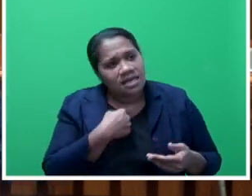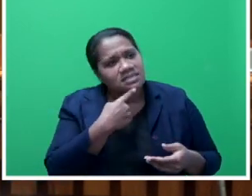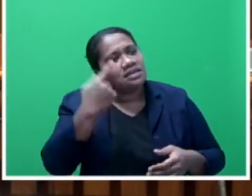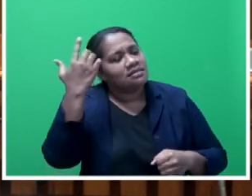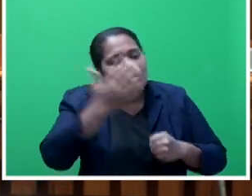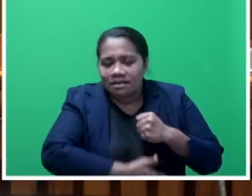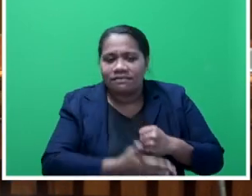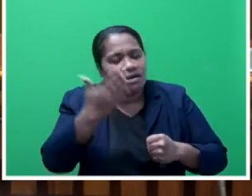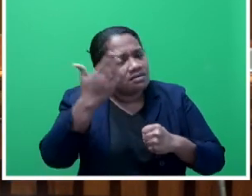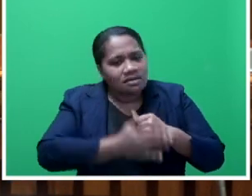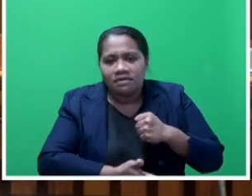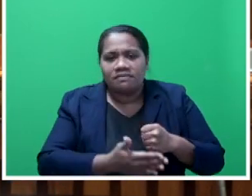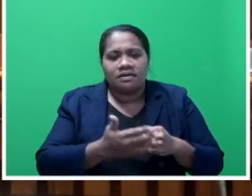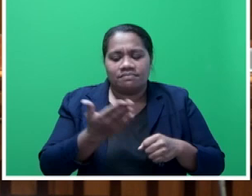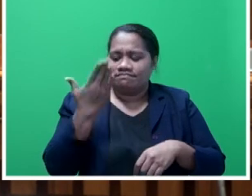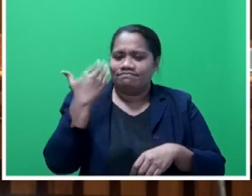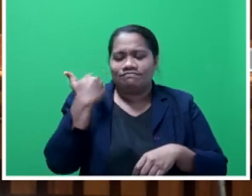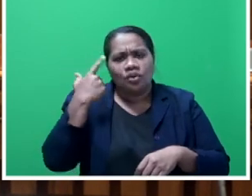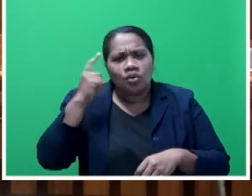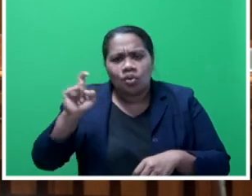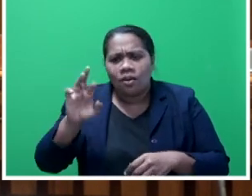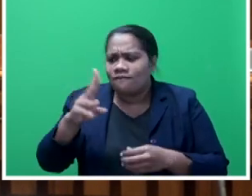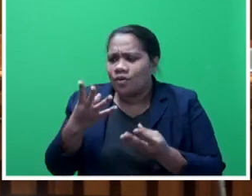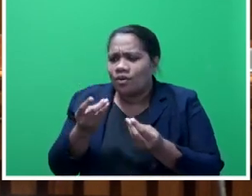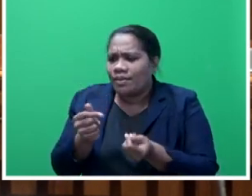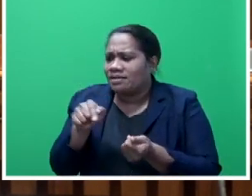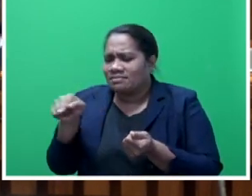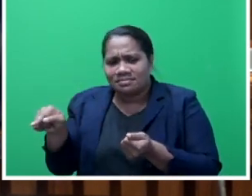has there been a call on the guarantee in respect of FDB.